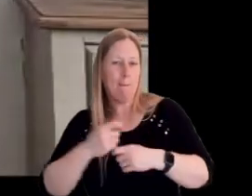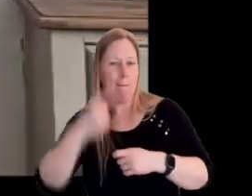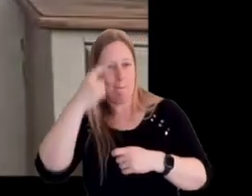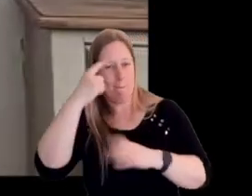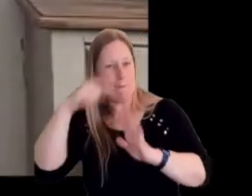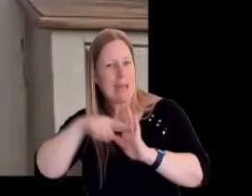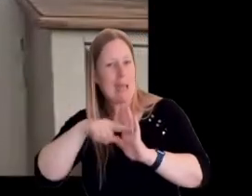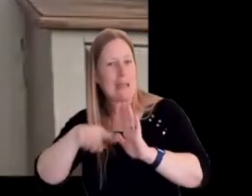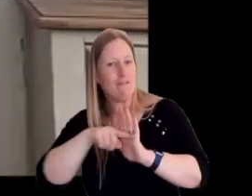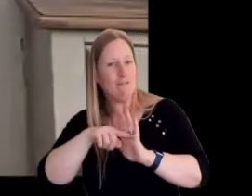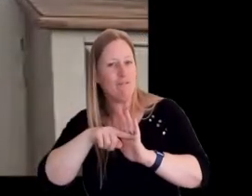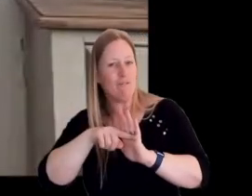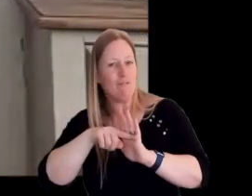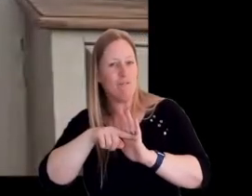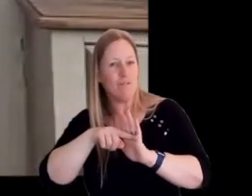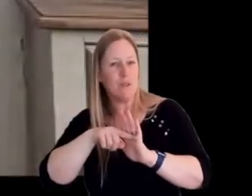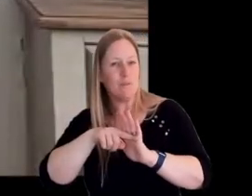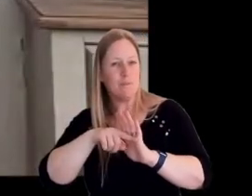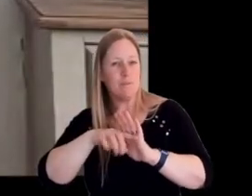cycle mindset,